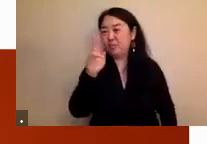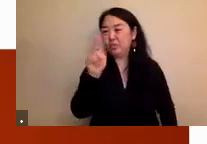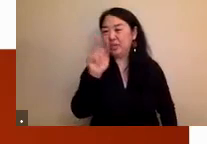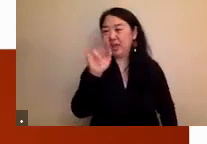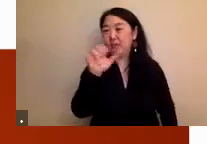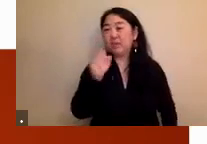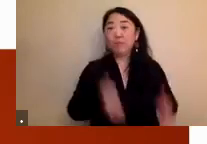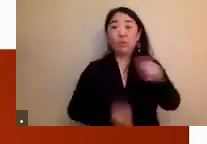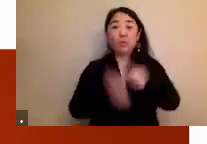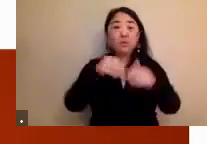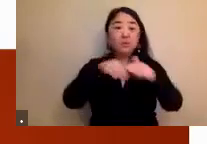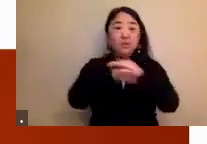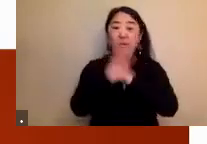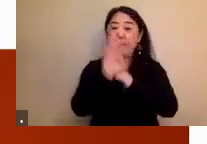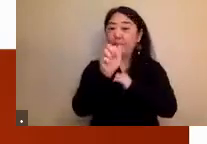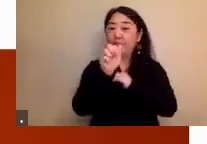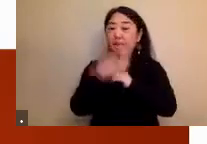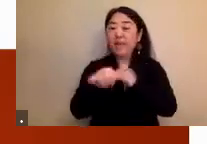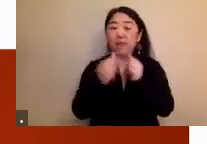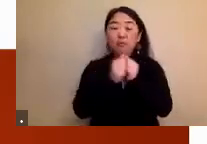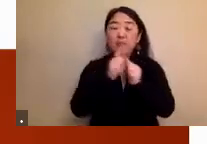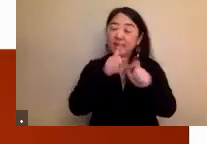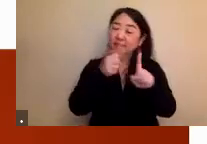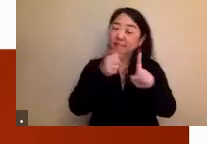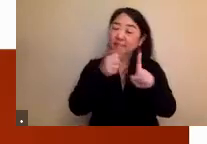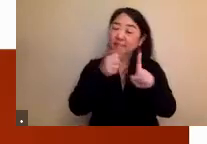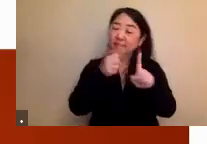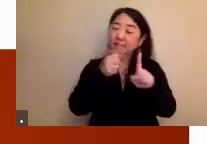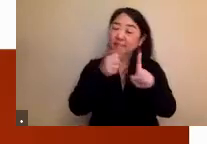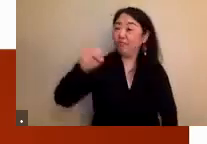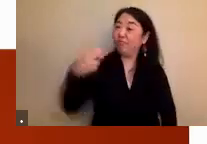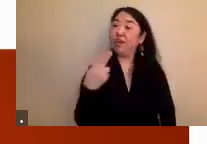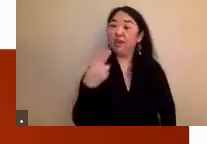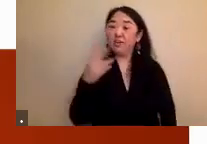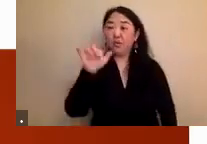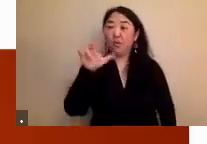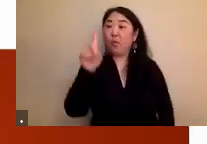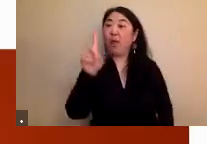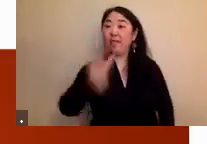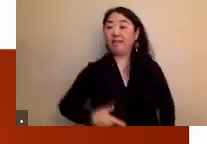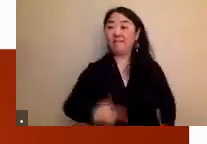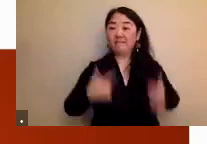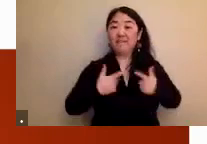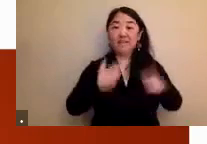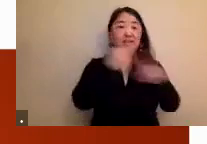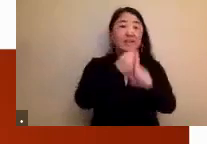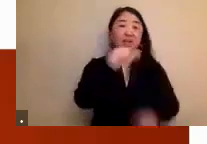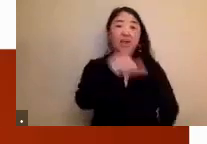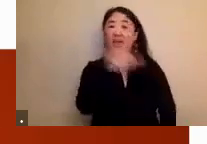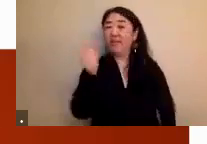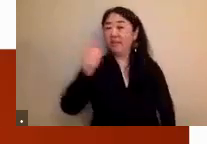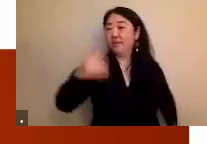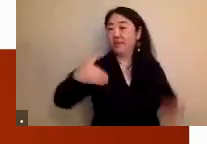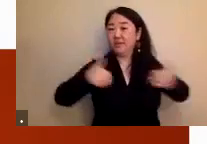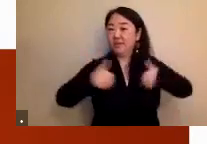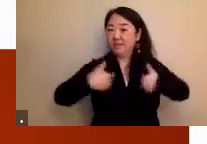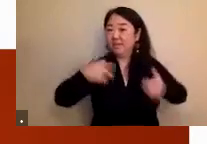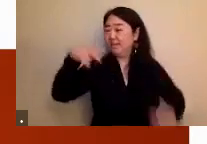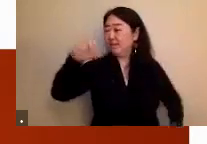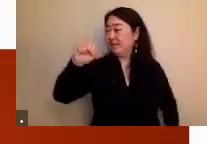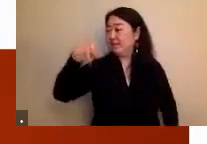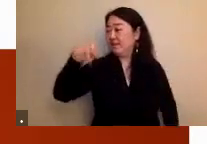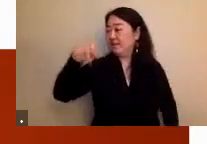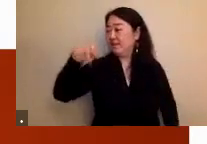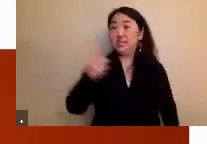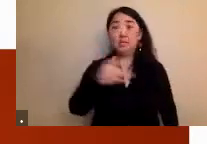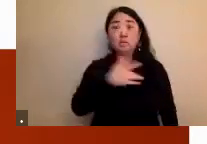fresh wildlife and impact other species that typically would not have been impacted